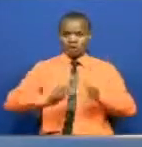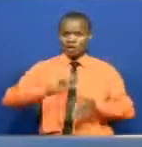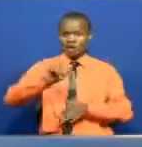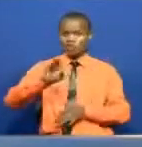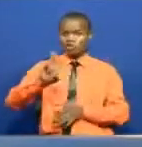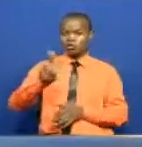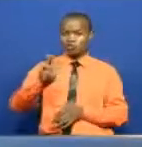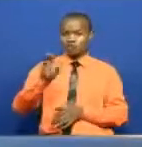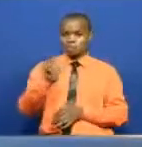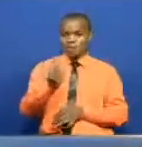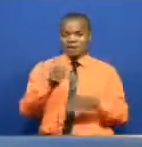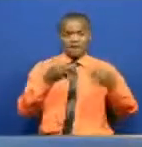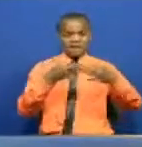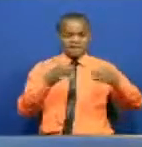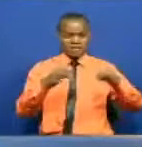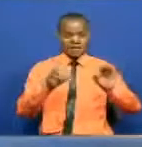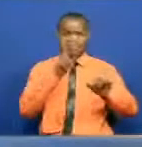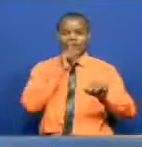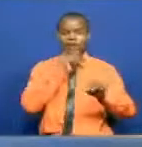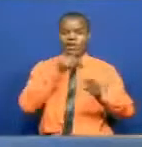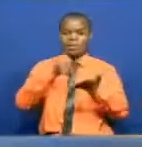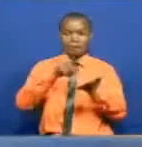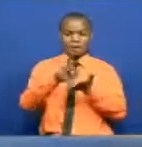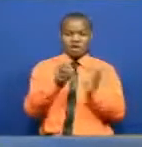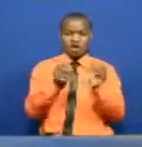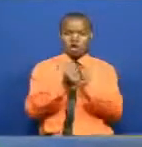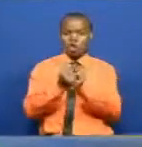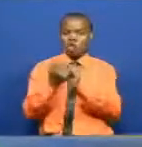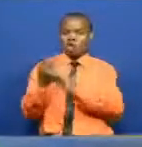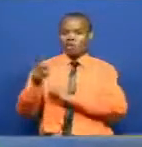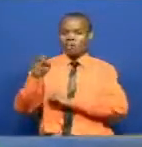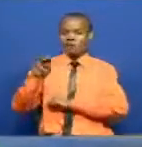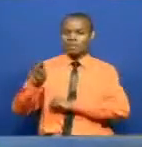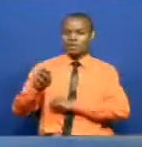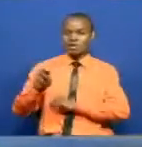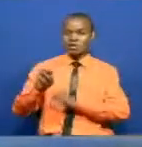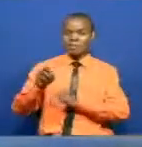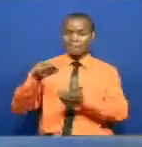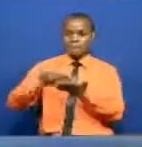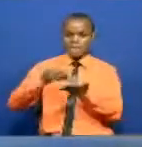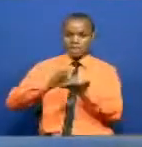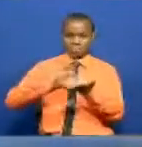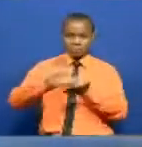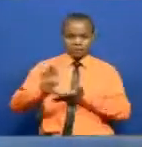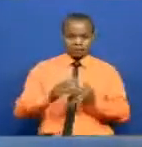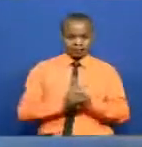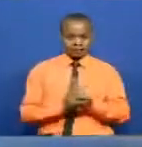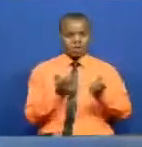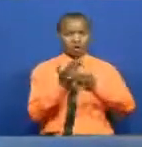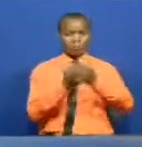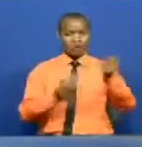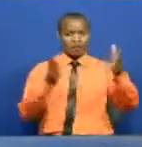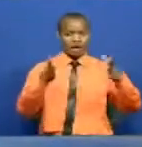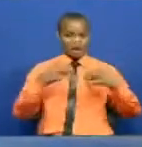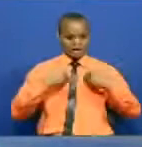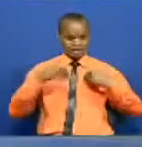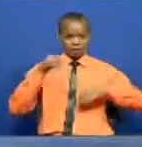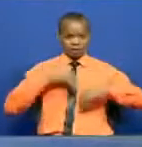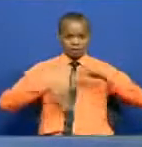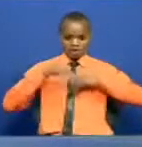been released on a 12 million shilling cash bill. The duo denied five graft-related charges in the alleged loss